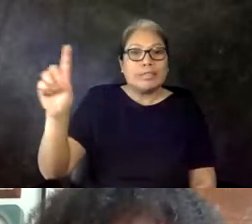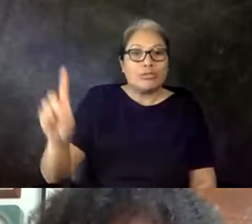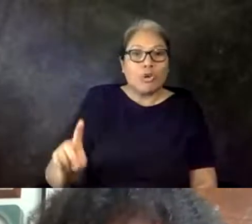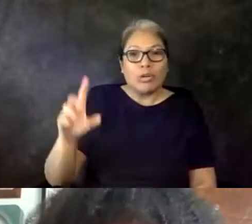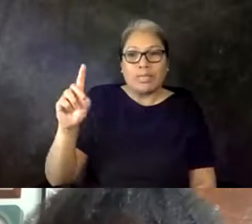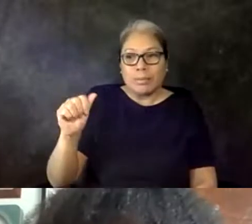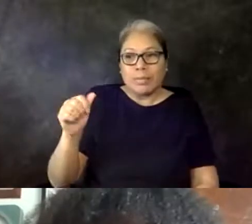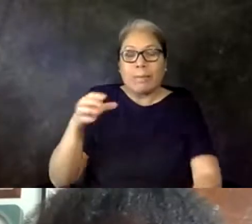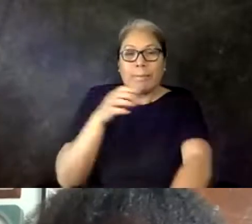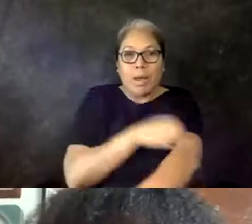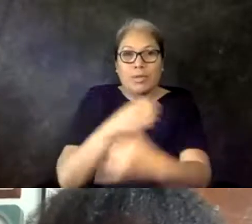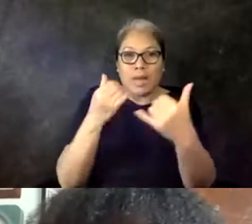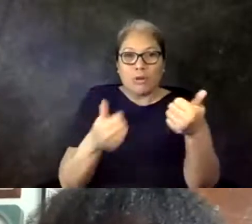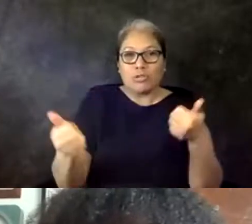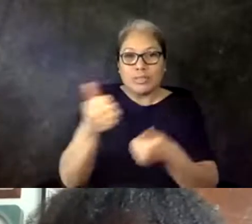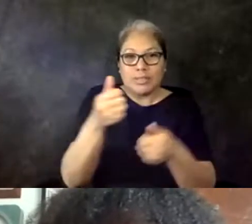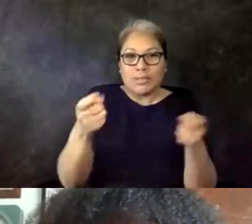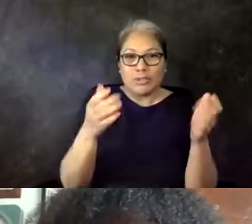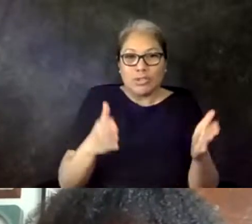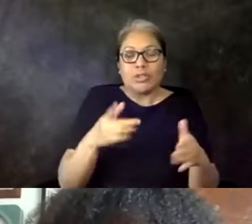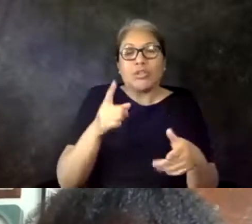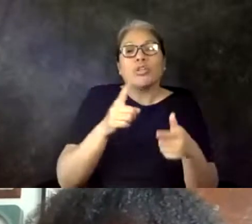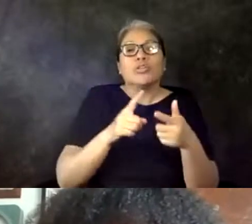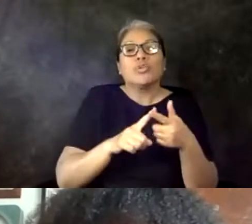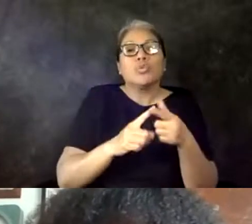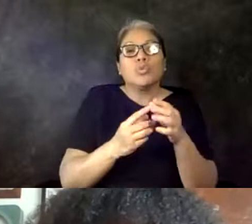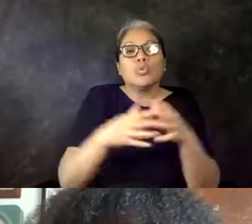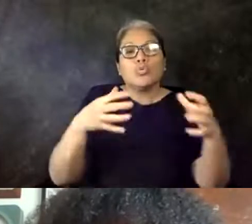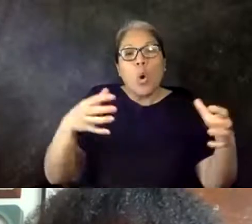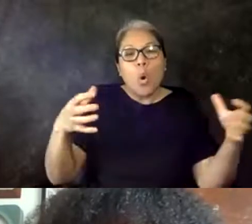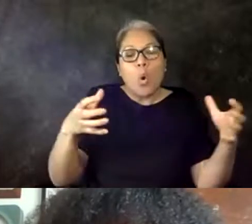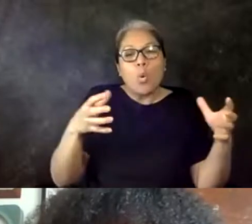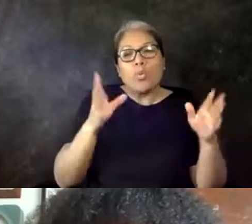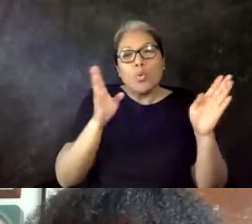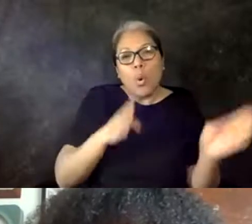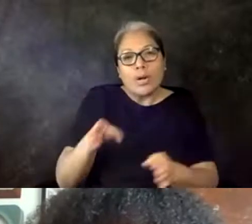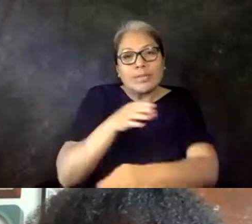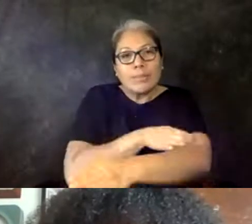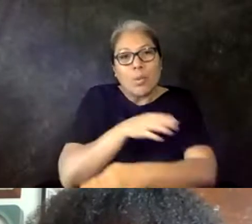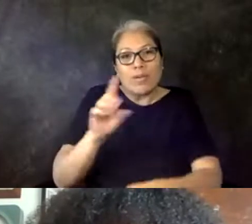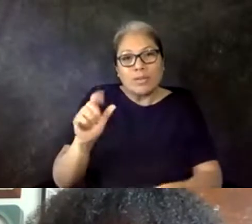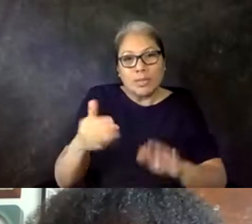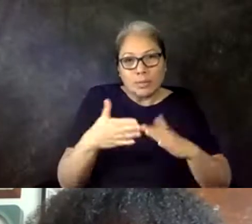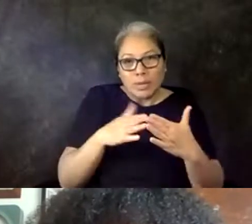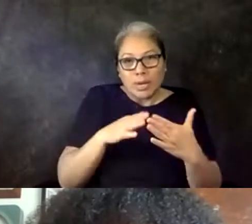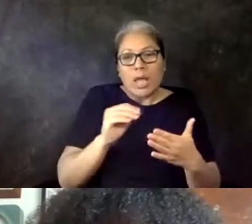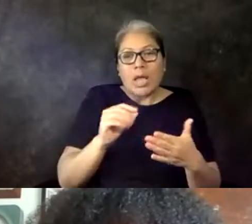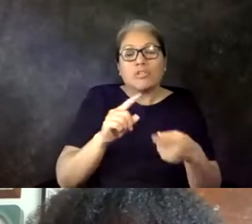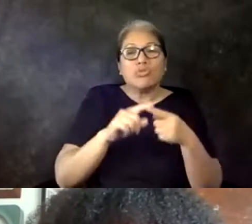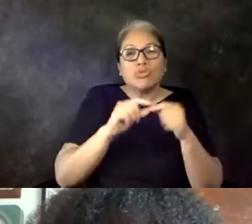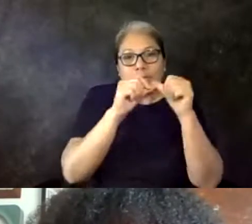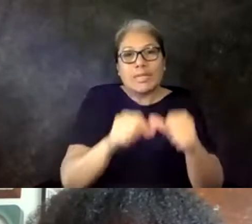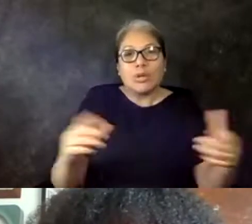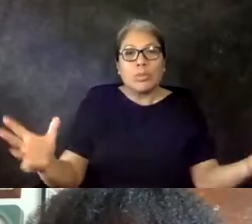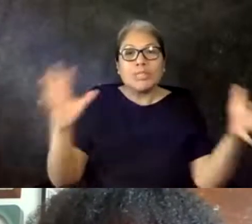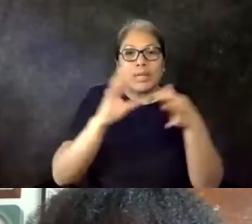director of, to grow the organizing power of the disability community and to continue bridging the gap between